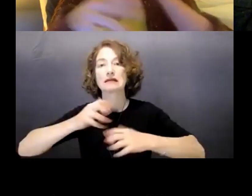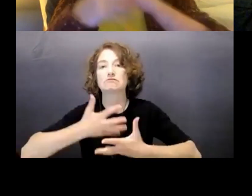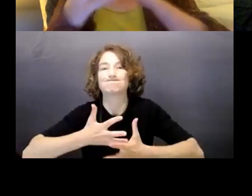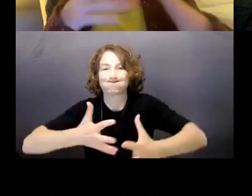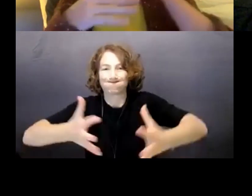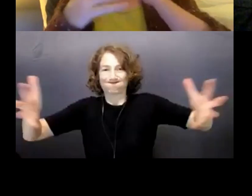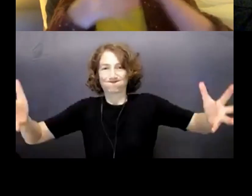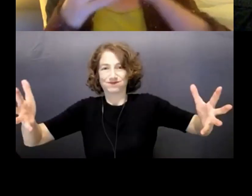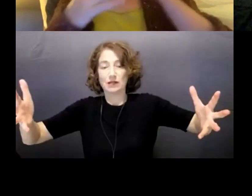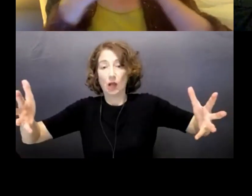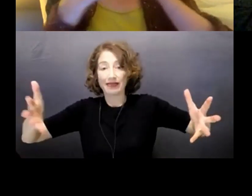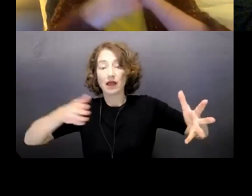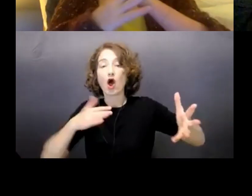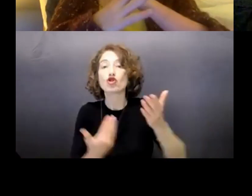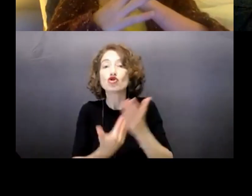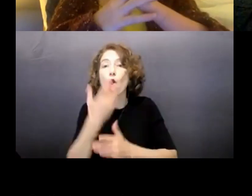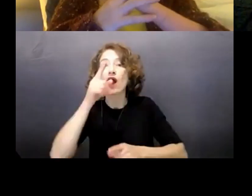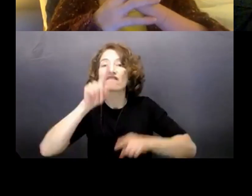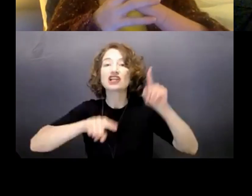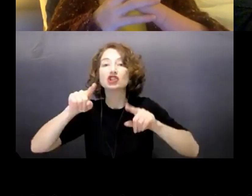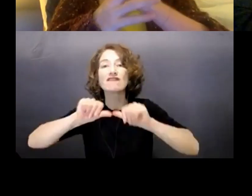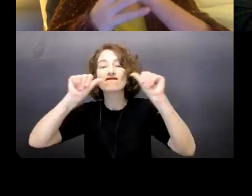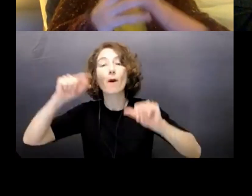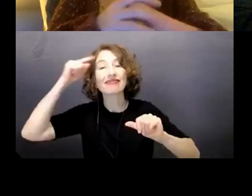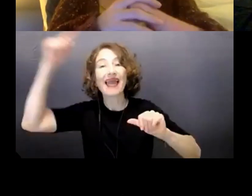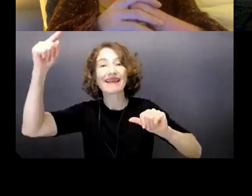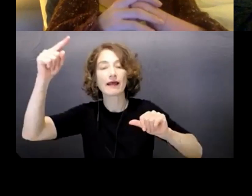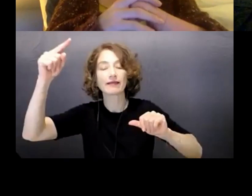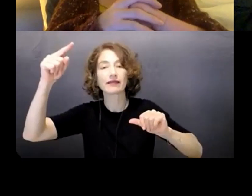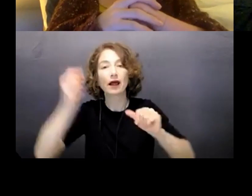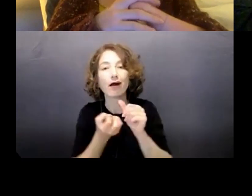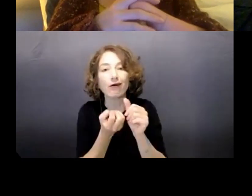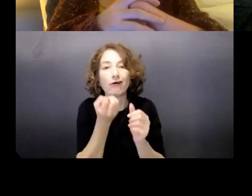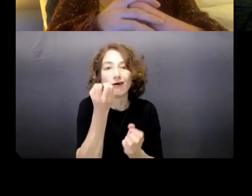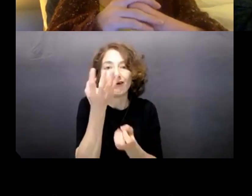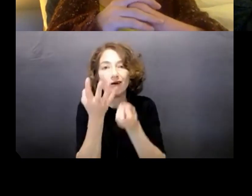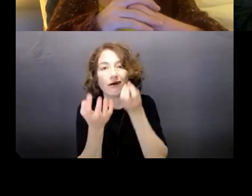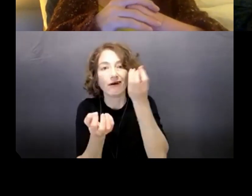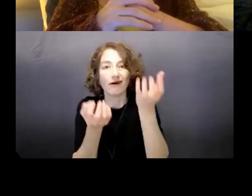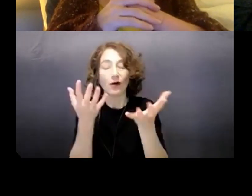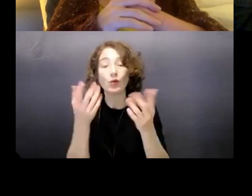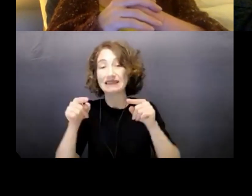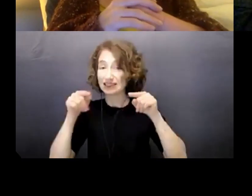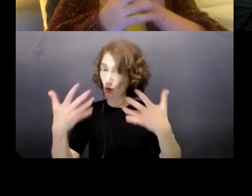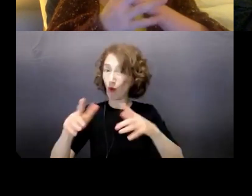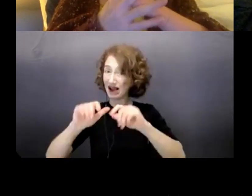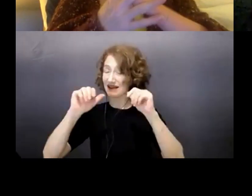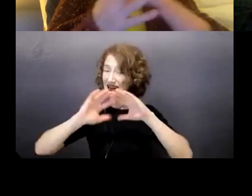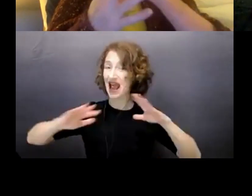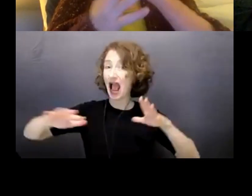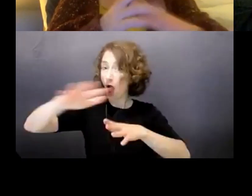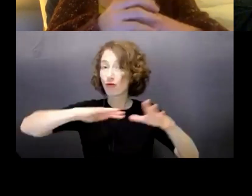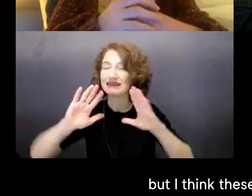different ways of thinking that perhaps aren't all this, that space is not always there in more formal conversations that right now might